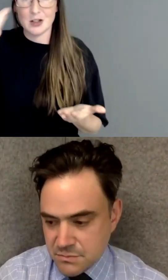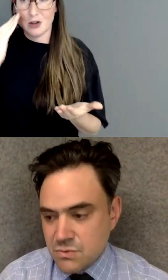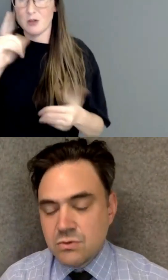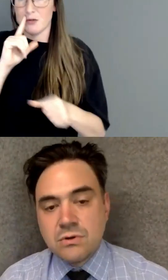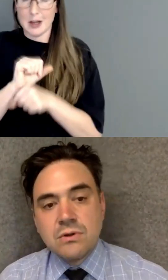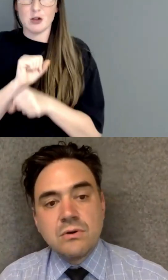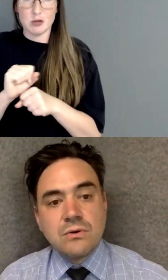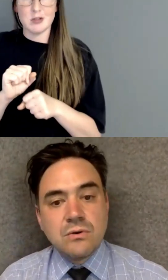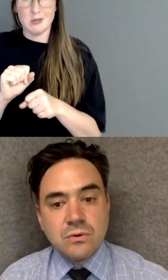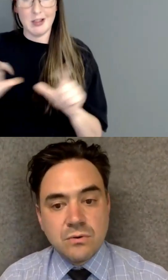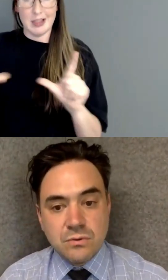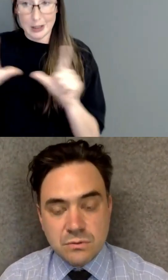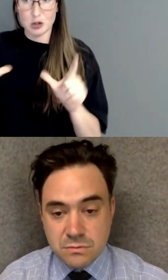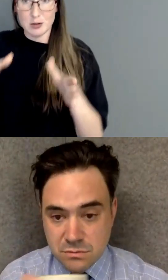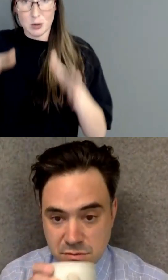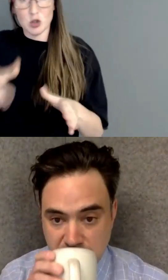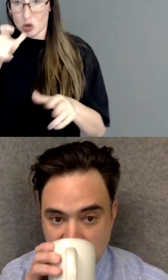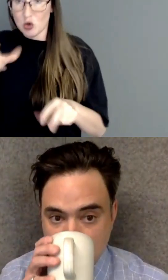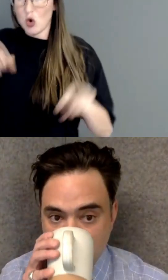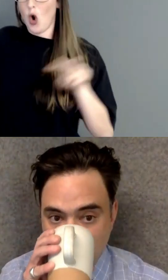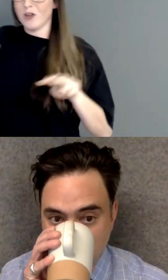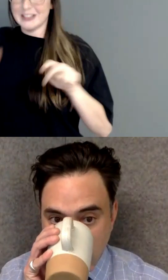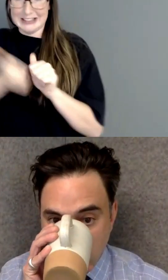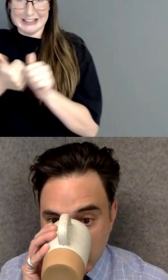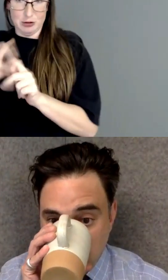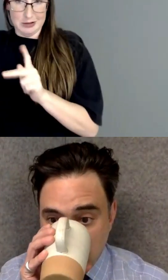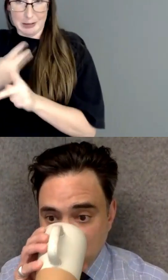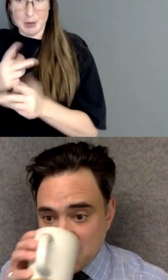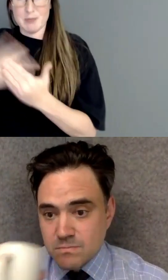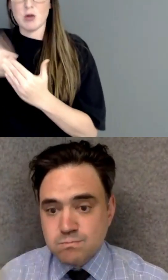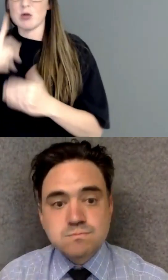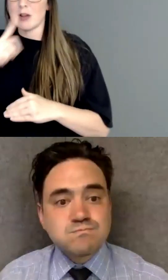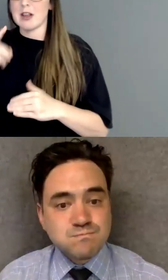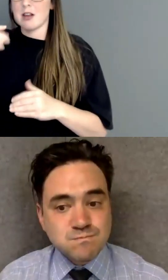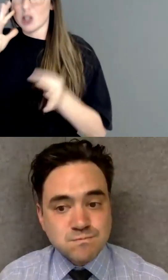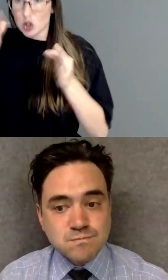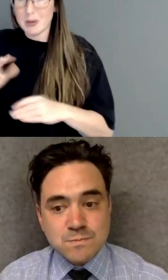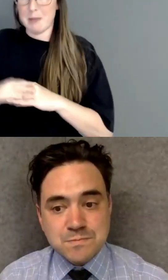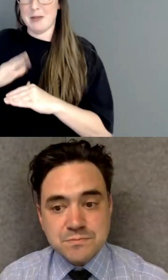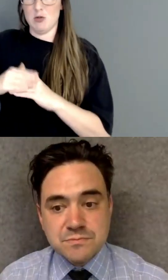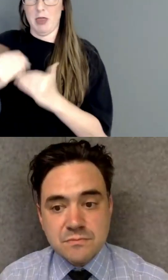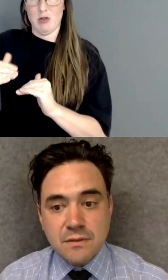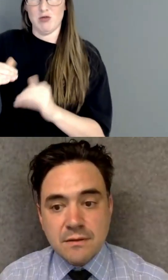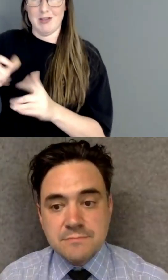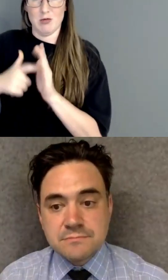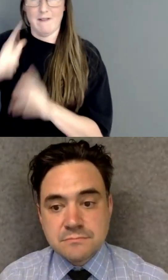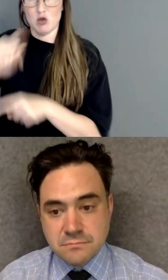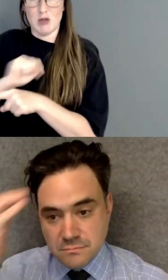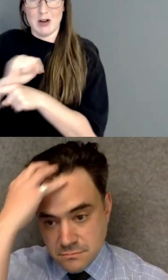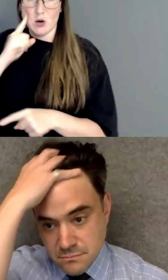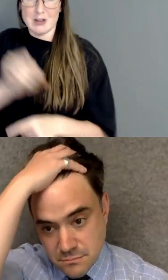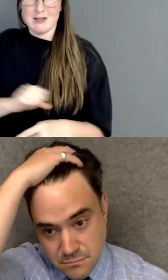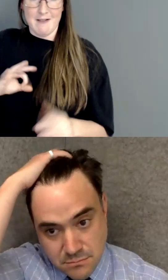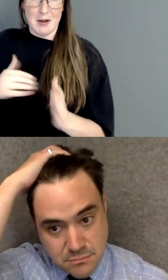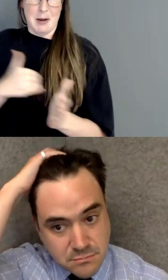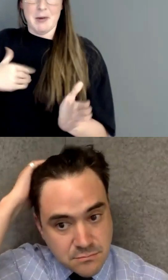are licensing bodies that oversee each of these types of programs that determine the minimal threshold when it comes to training for staff members.